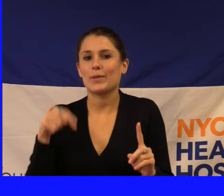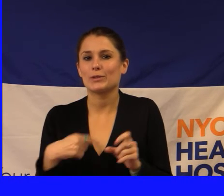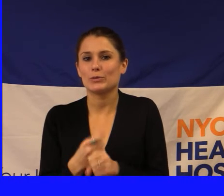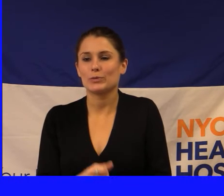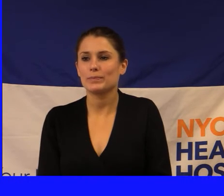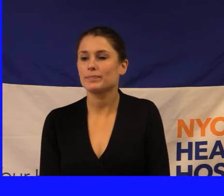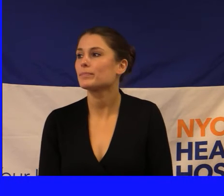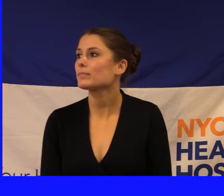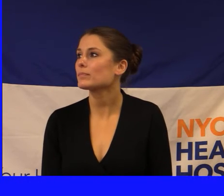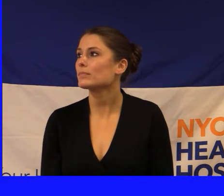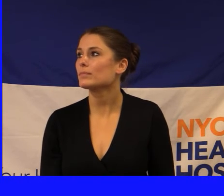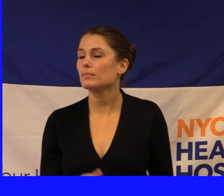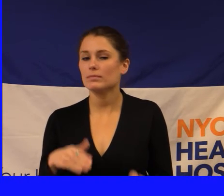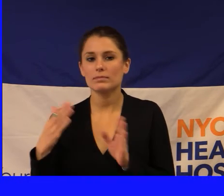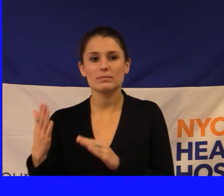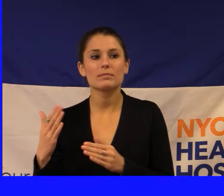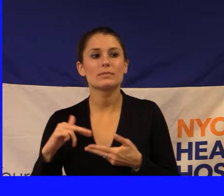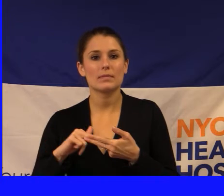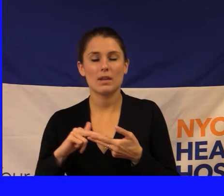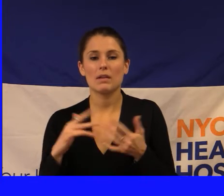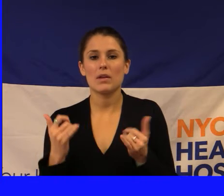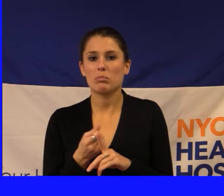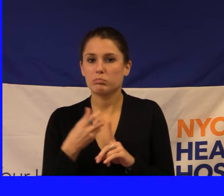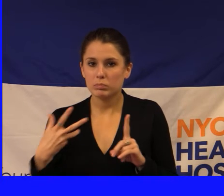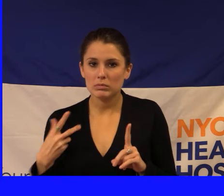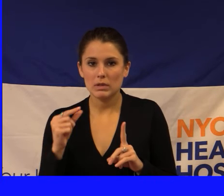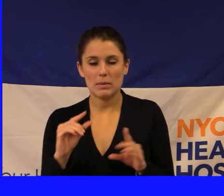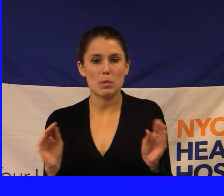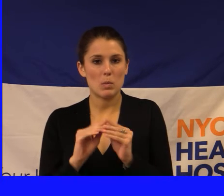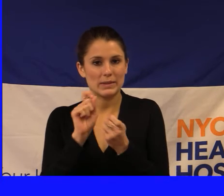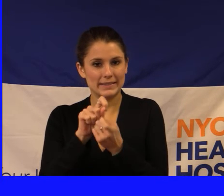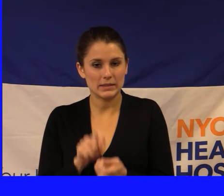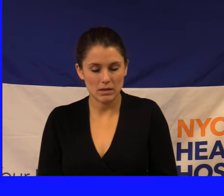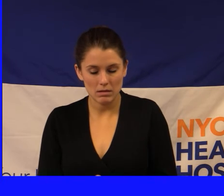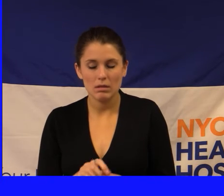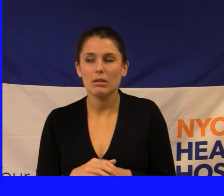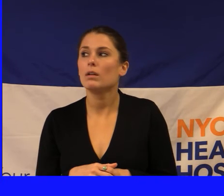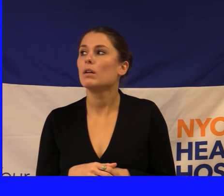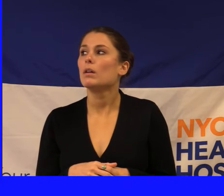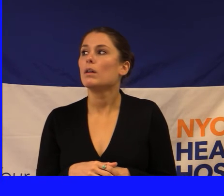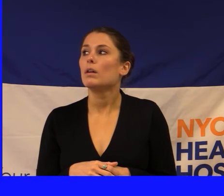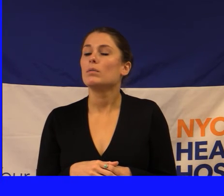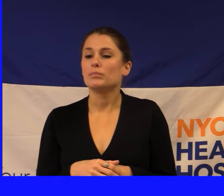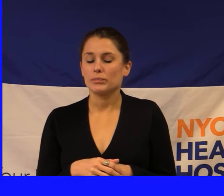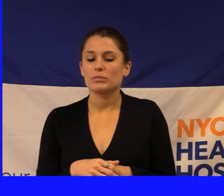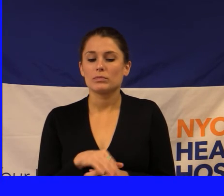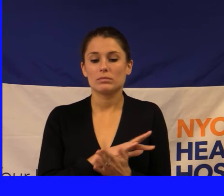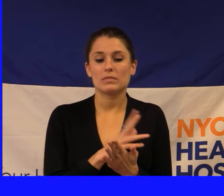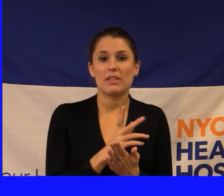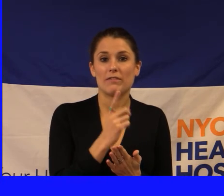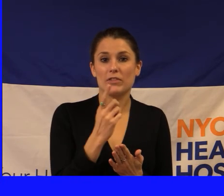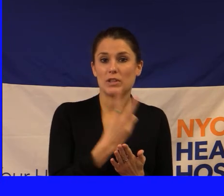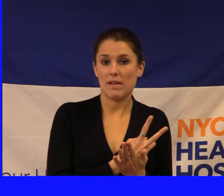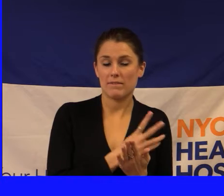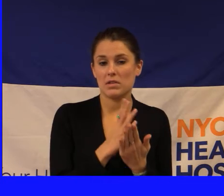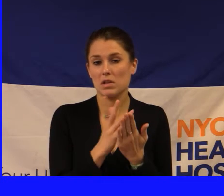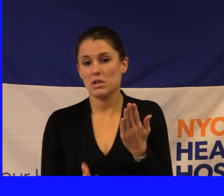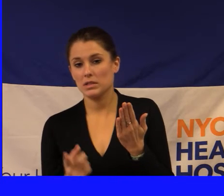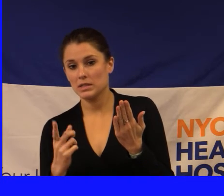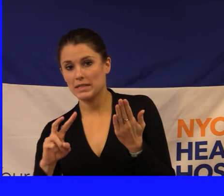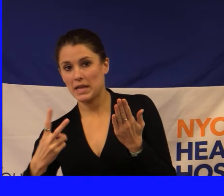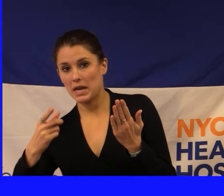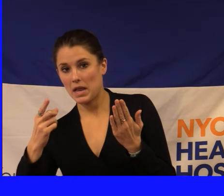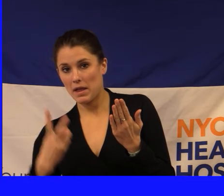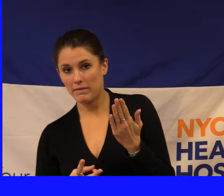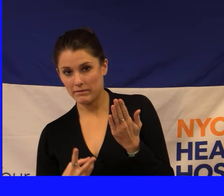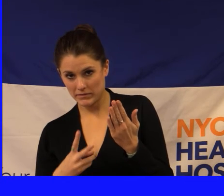Next slide just goes into a bit more detail on what I was mentioning, how the two halves of the year compare. You see we have